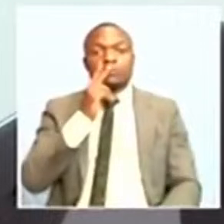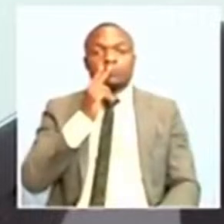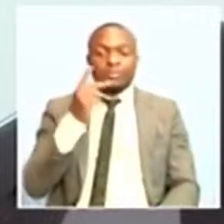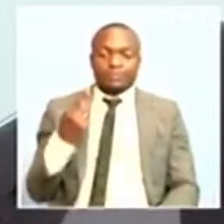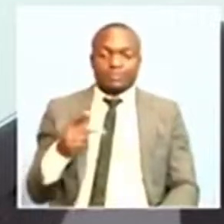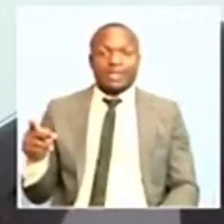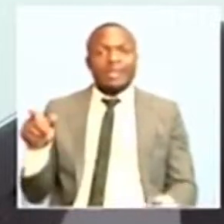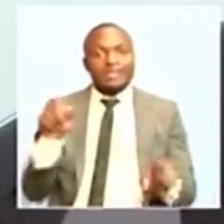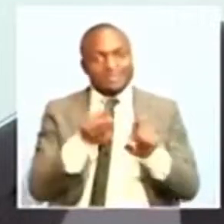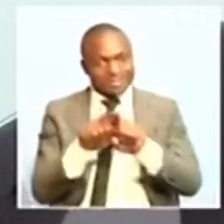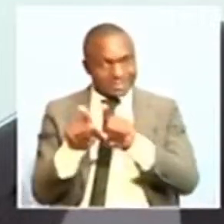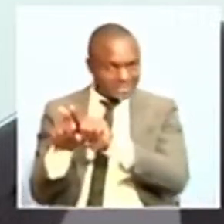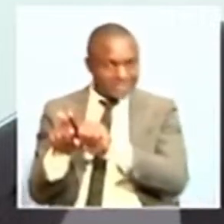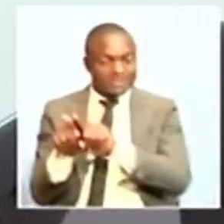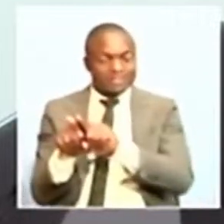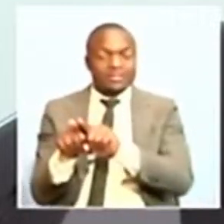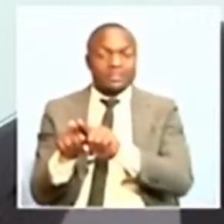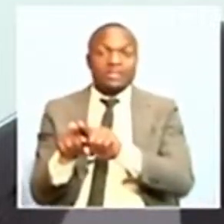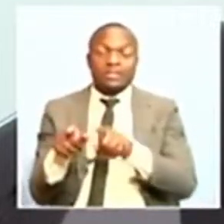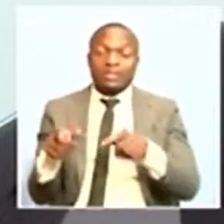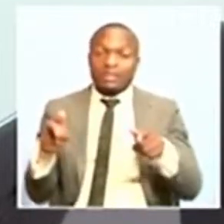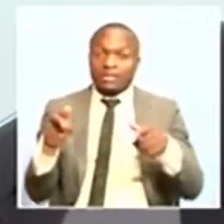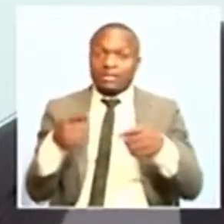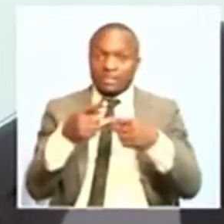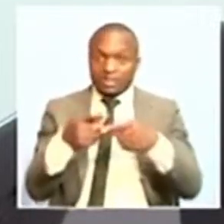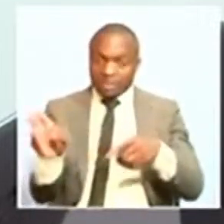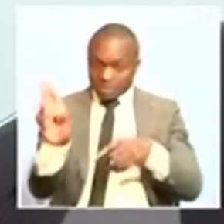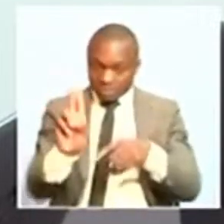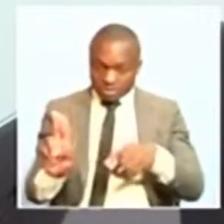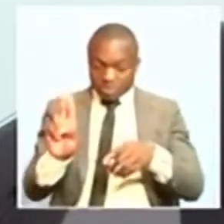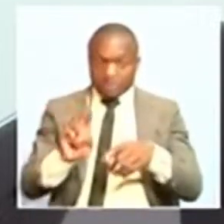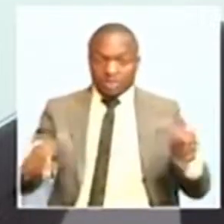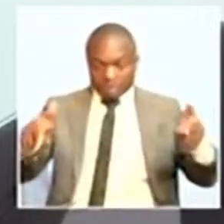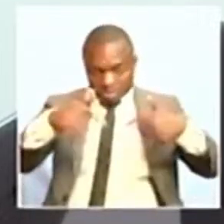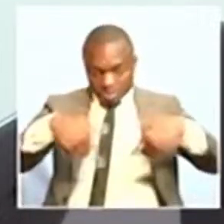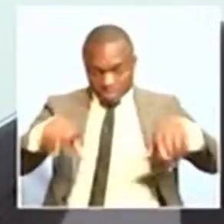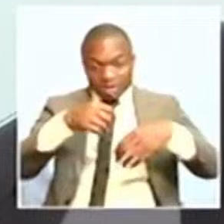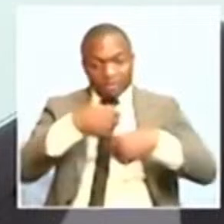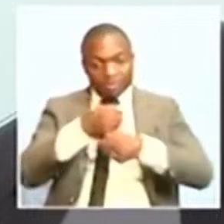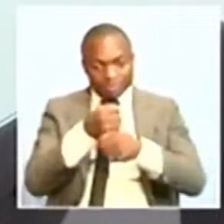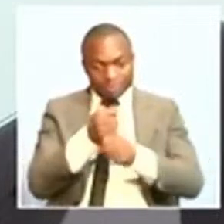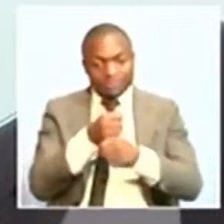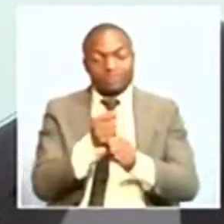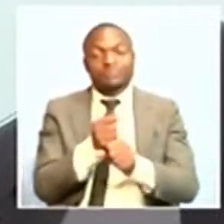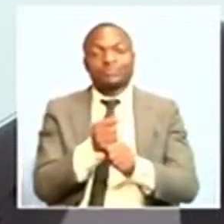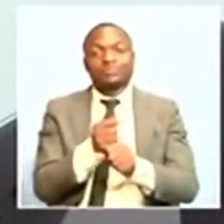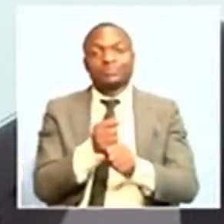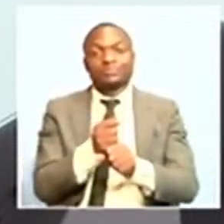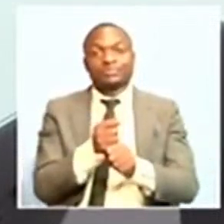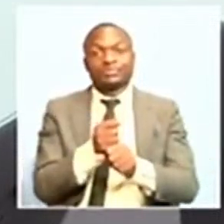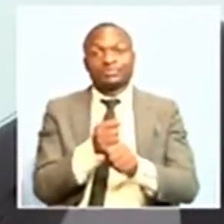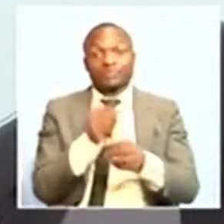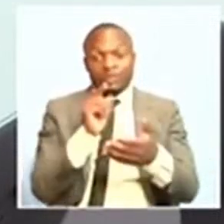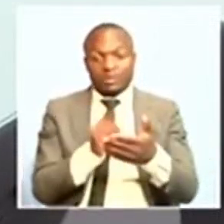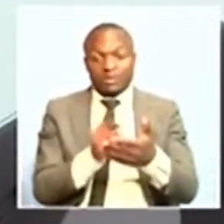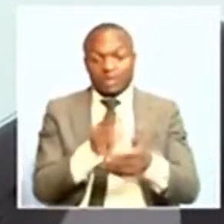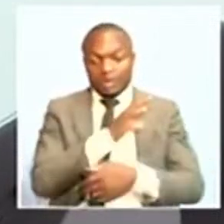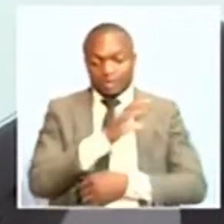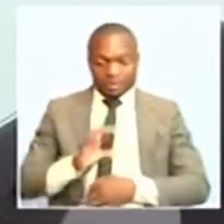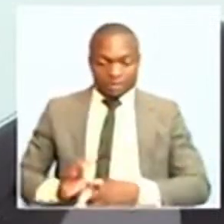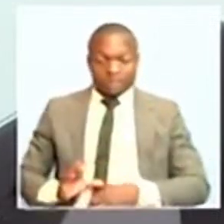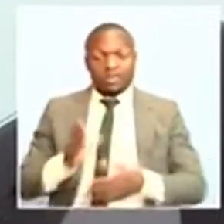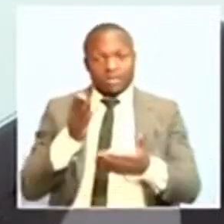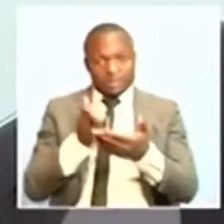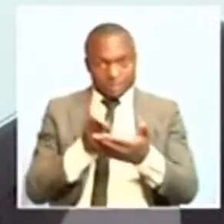similar concept that is also applicable to locally produced non-alcoholic beverages. And this is because the